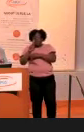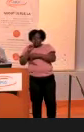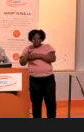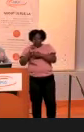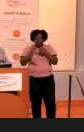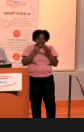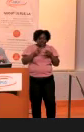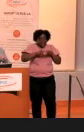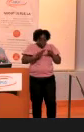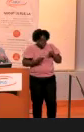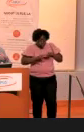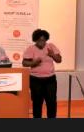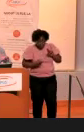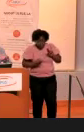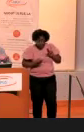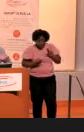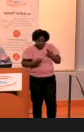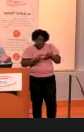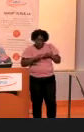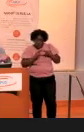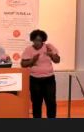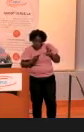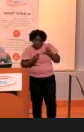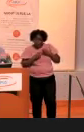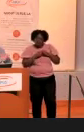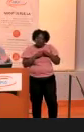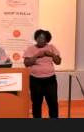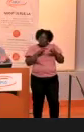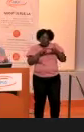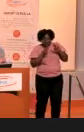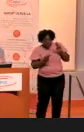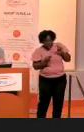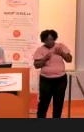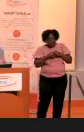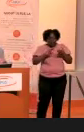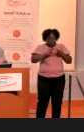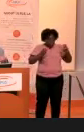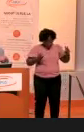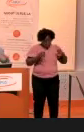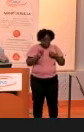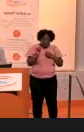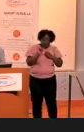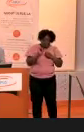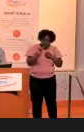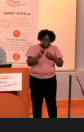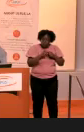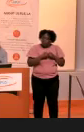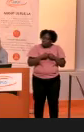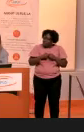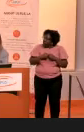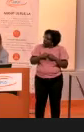really decreases the glomerular filtration rate a little bit and will decrease the protein more so than with